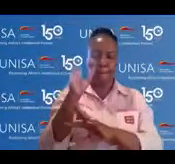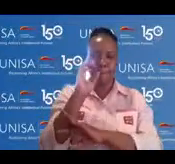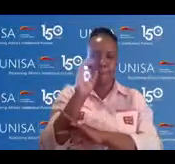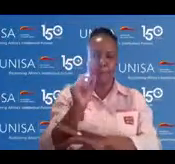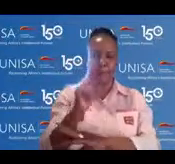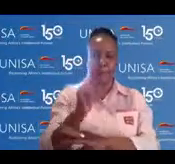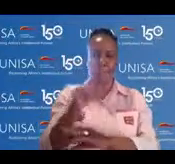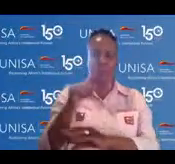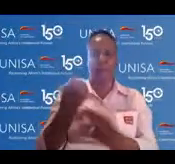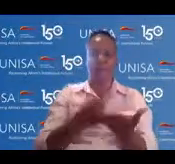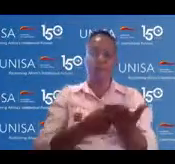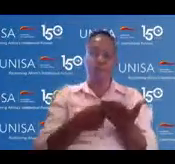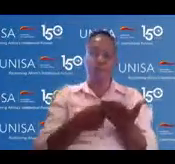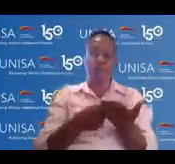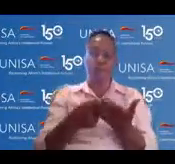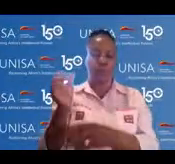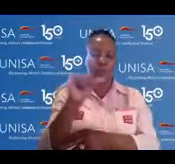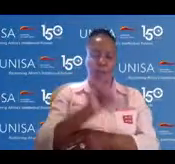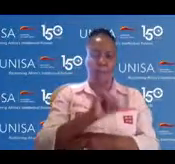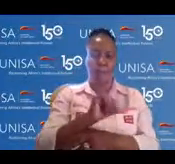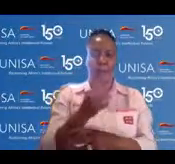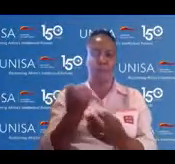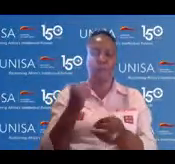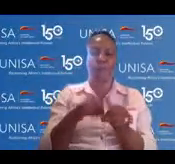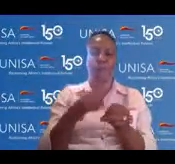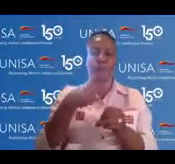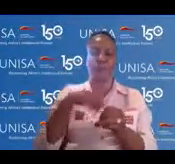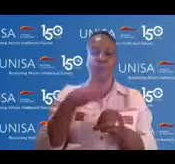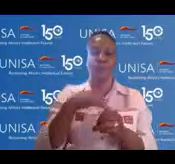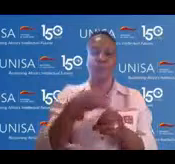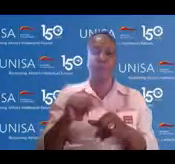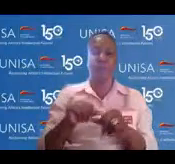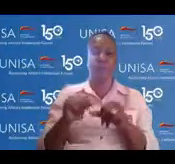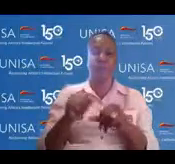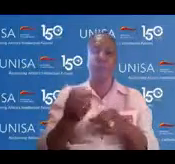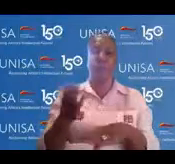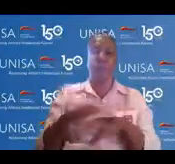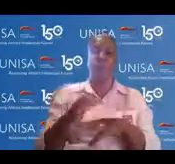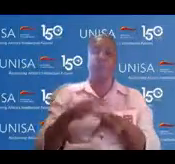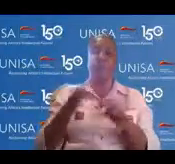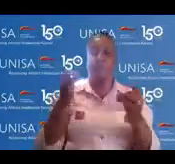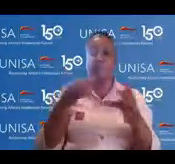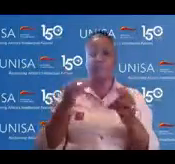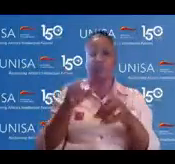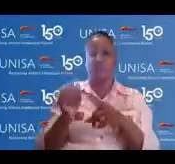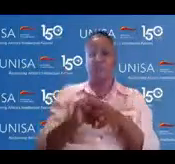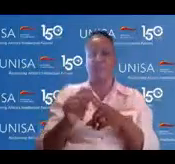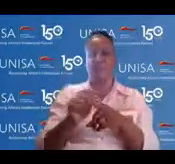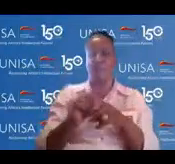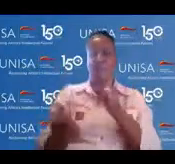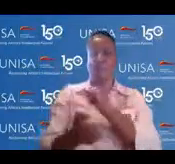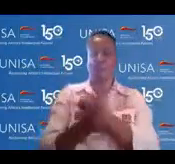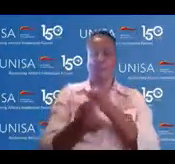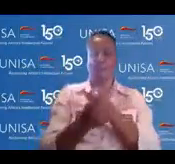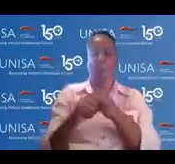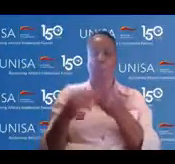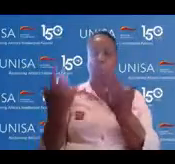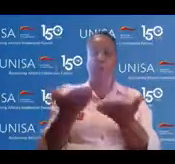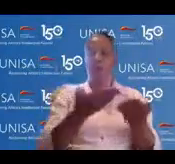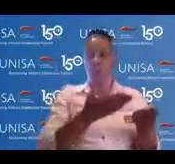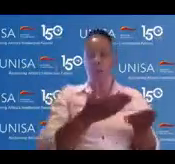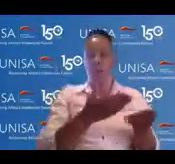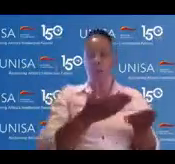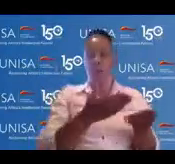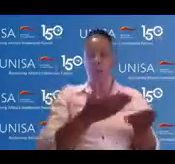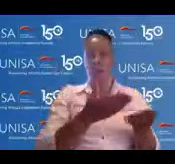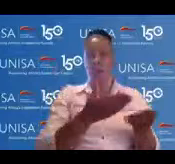want to come back and follow more information on the training sessions. You're welcome to, but please remember all the information that you need